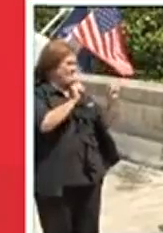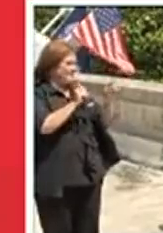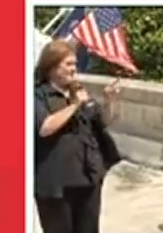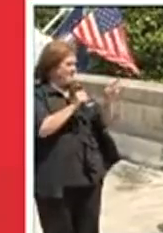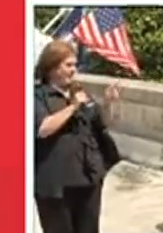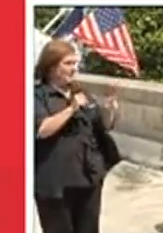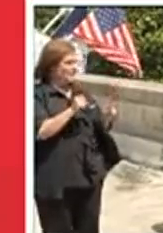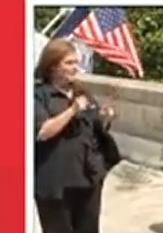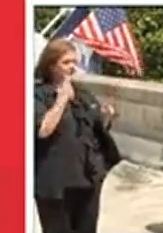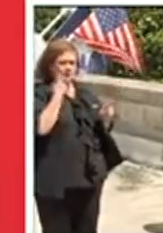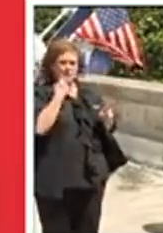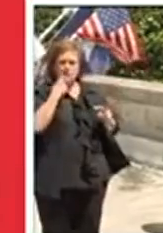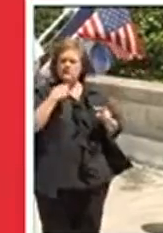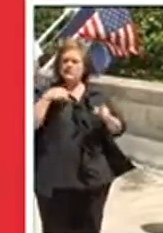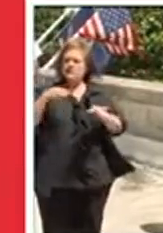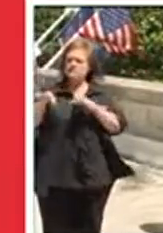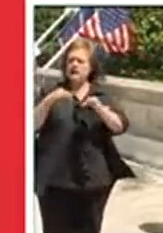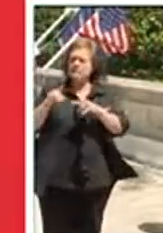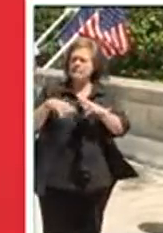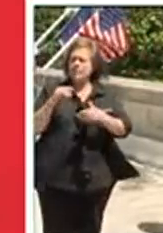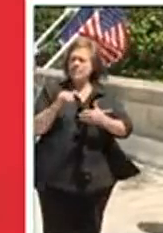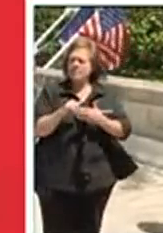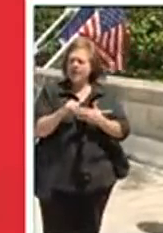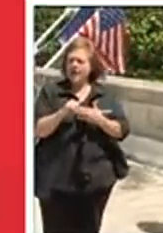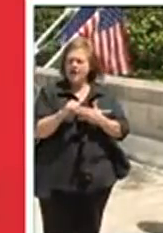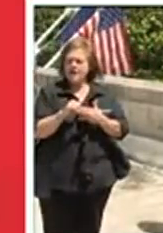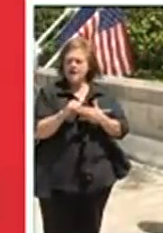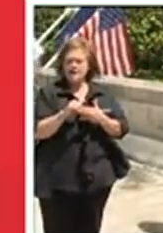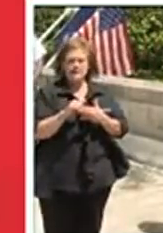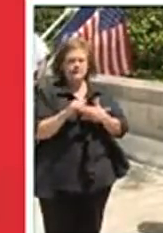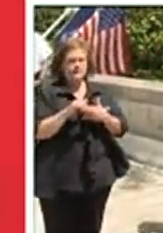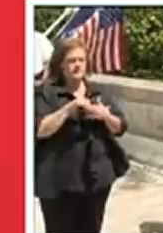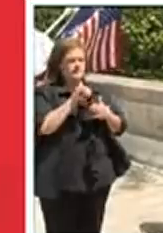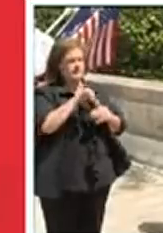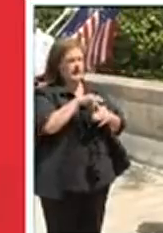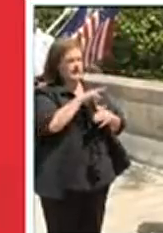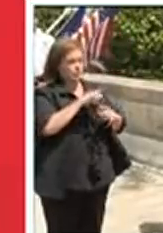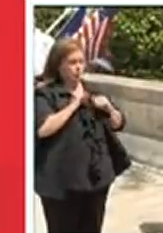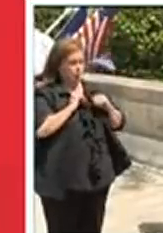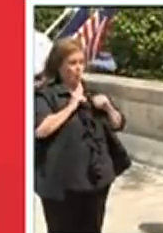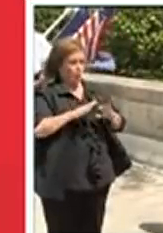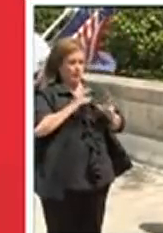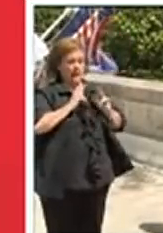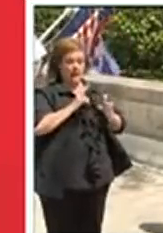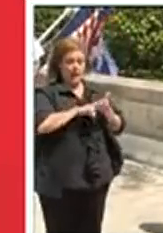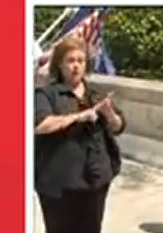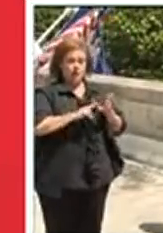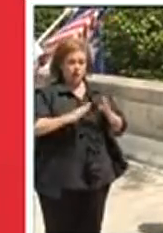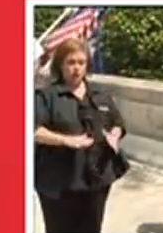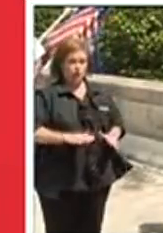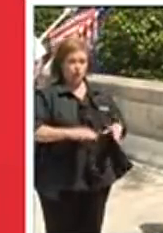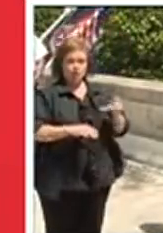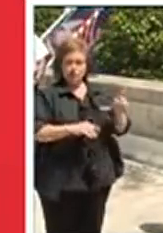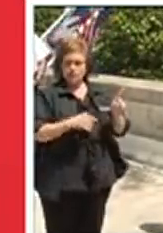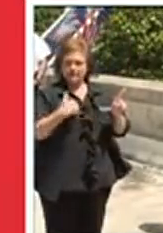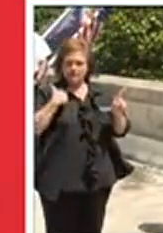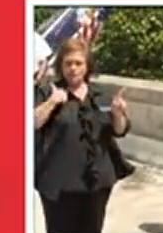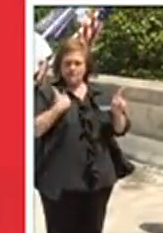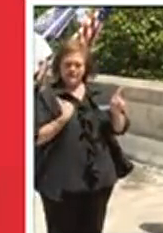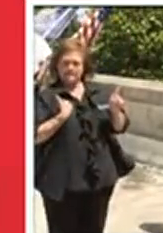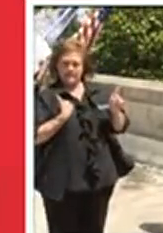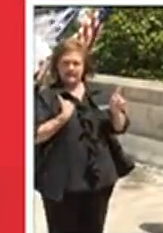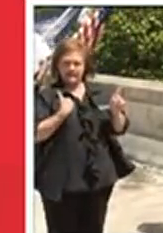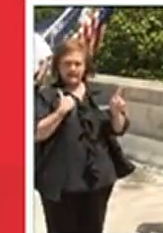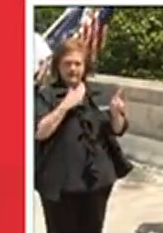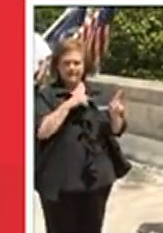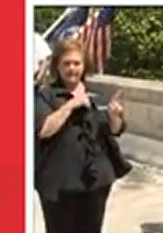Well, yeah, we just gave you an update on that in terms of the site, the owners, the contractors who have the responsibility not